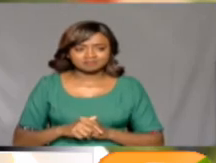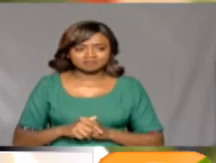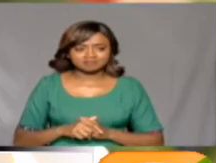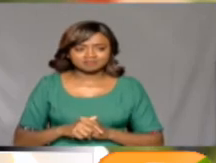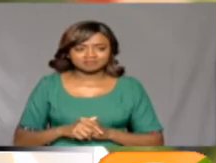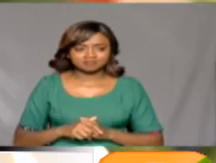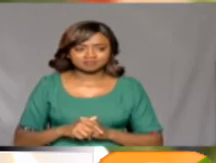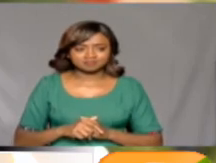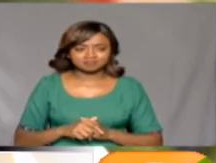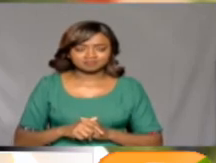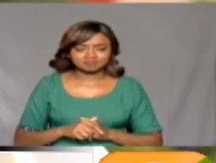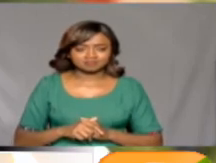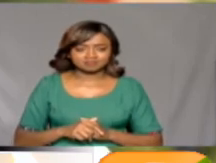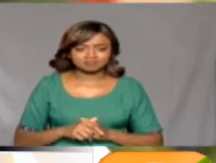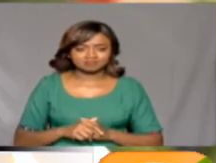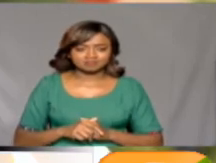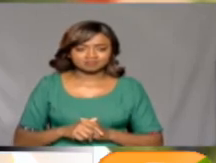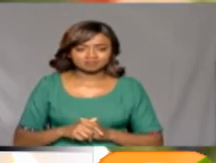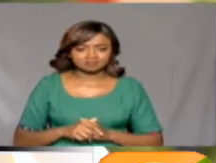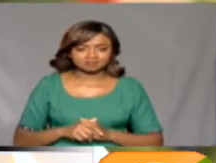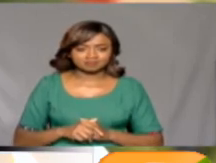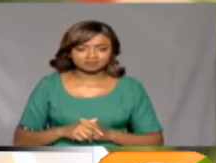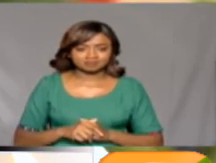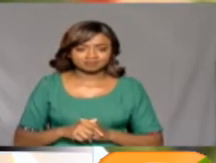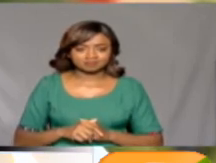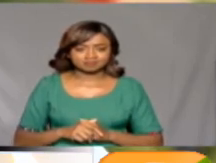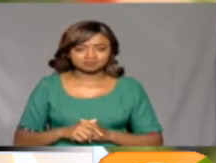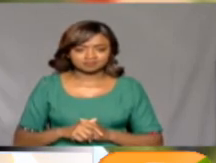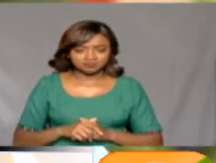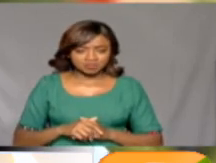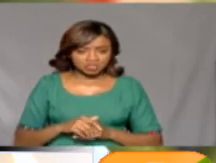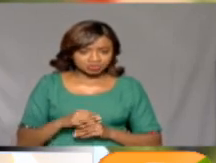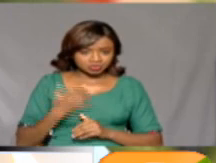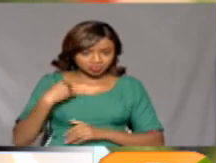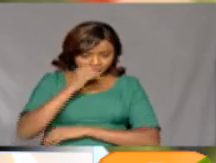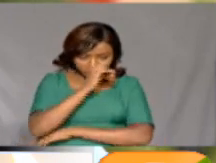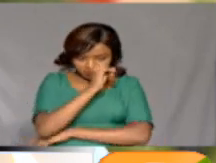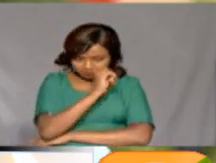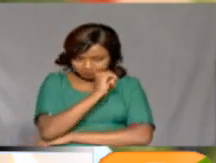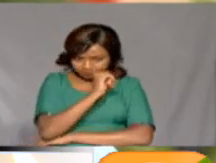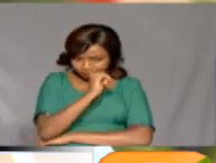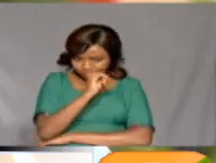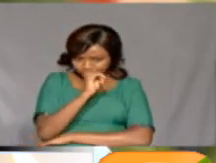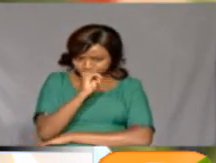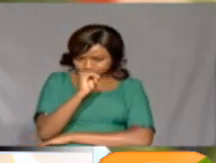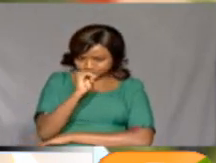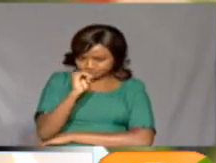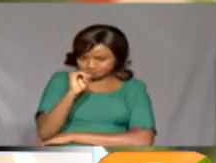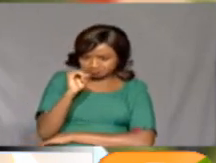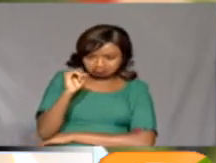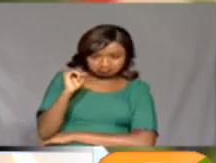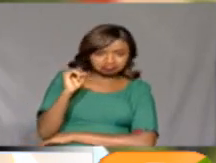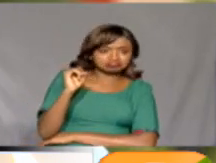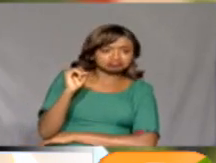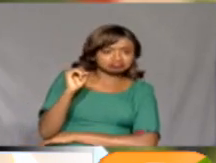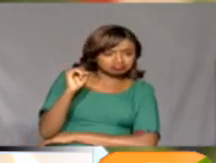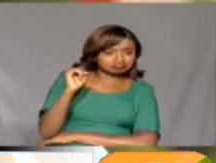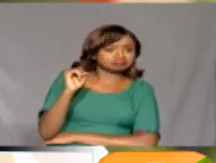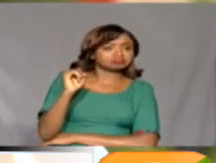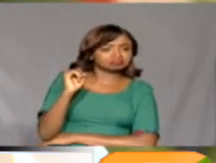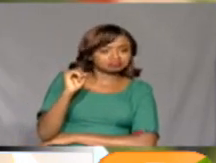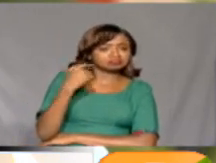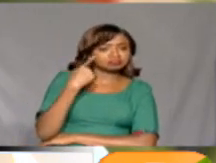So the first signals we saw that things are really thick